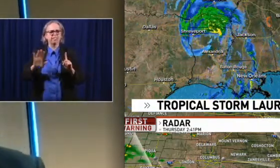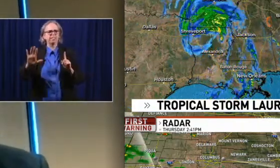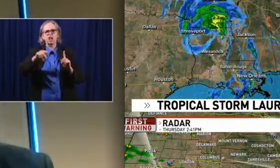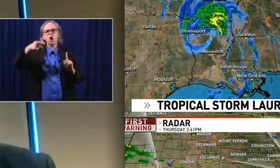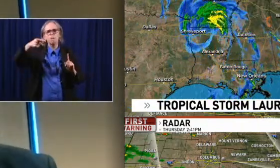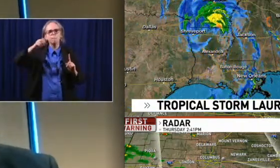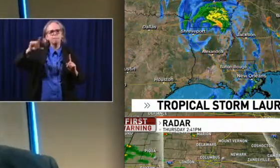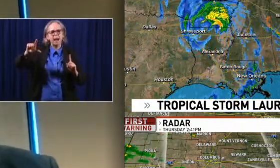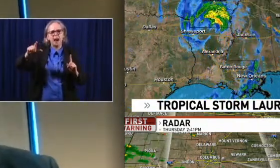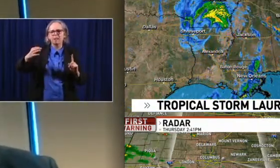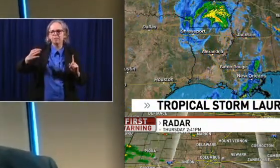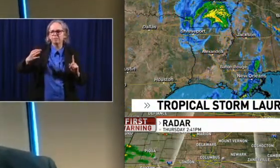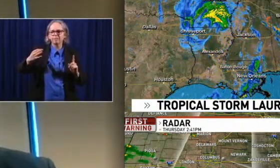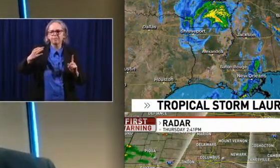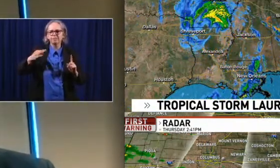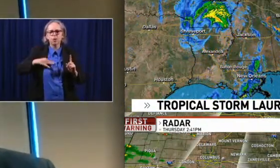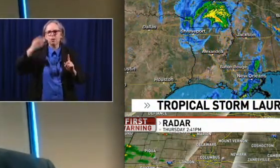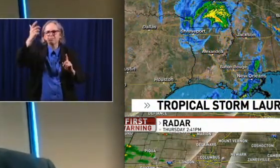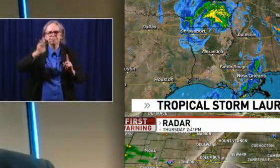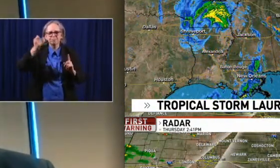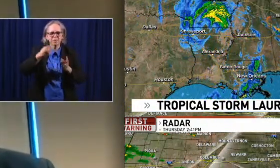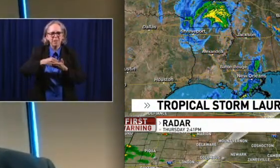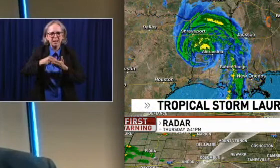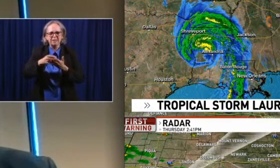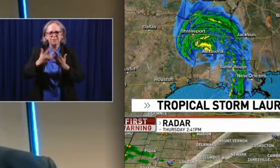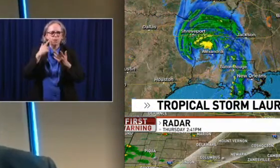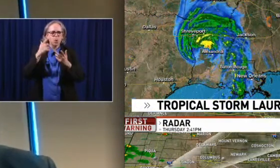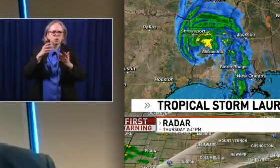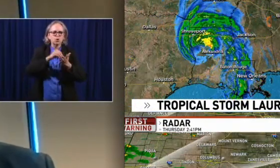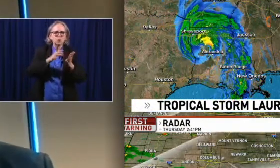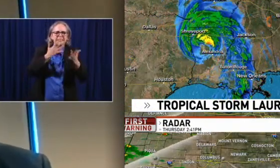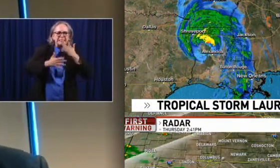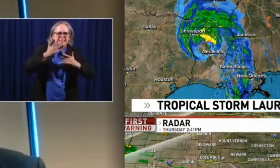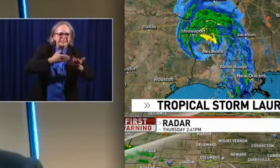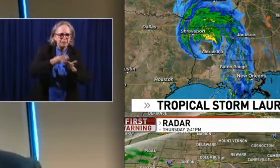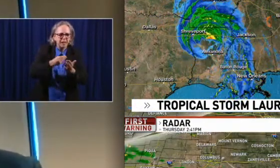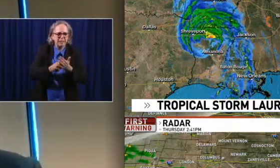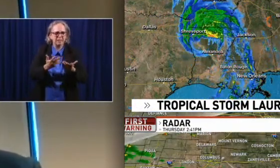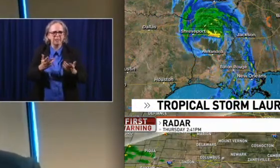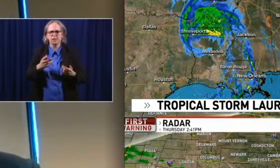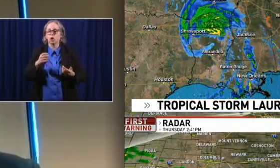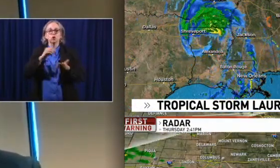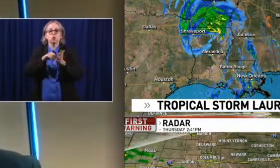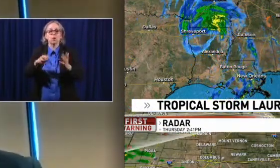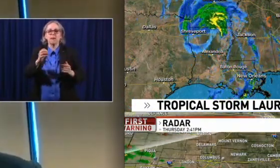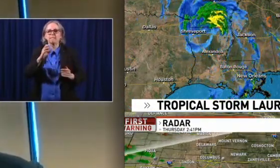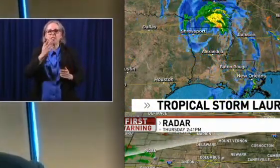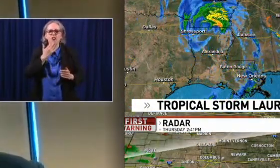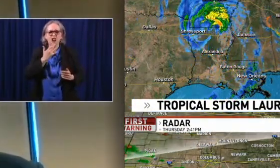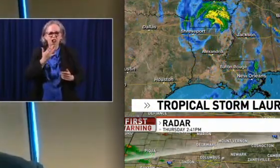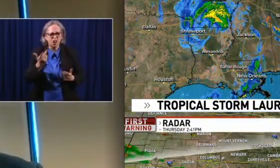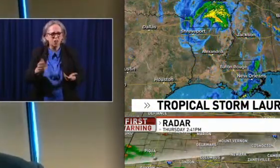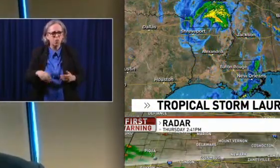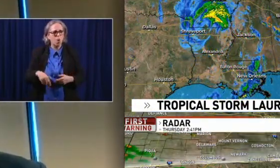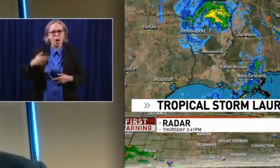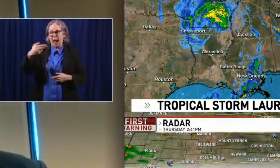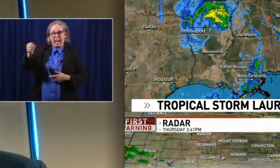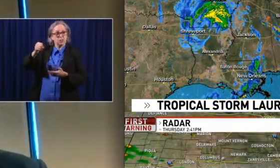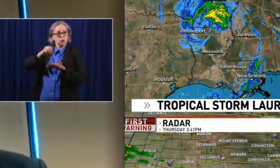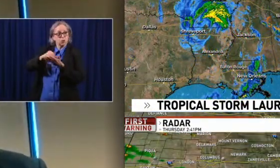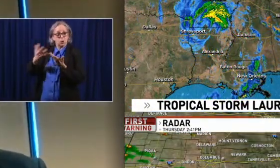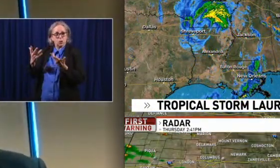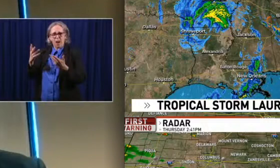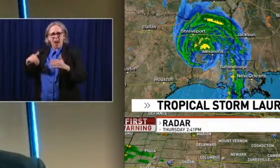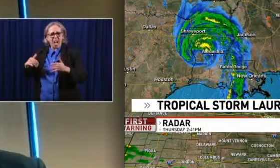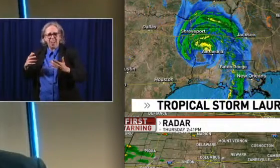students, our students of color, and in some instances, high school students who have not quite made up their minds about where